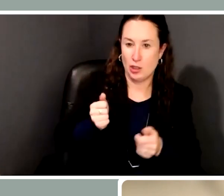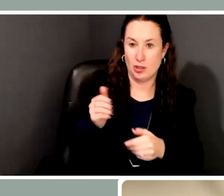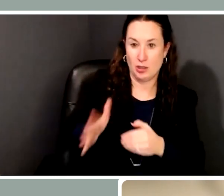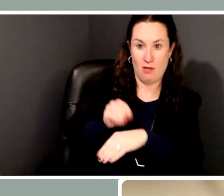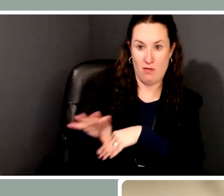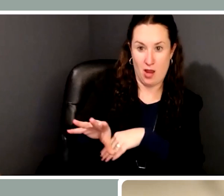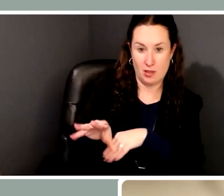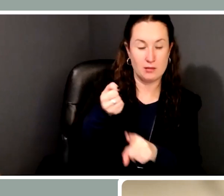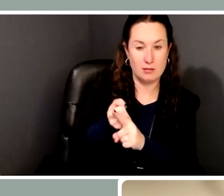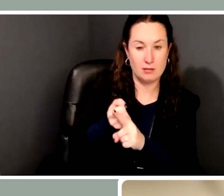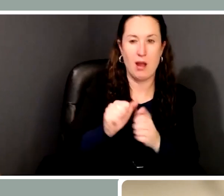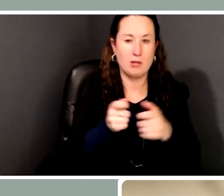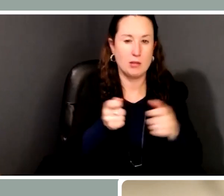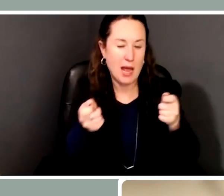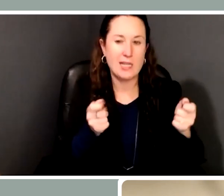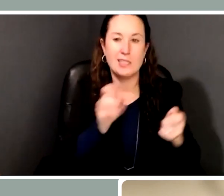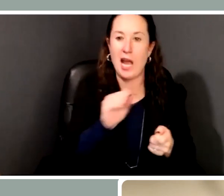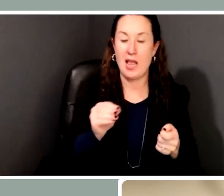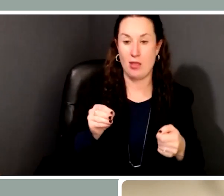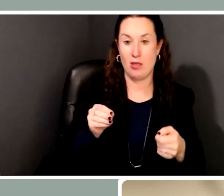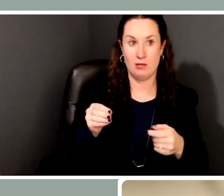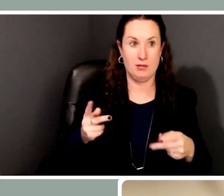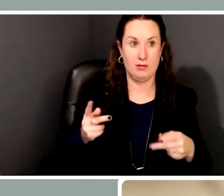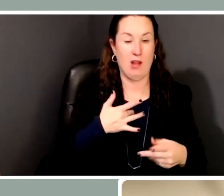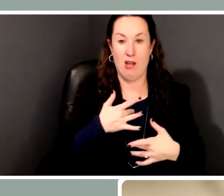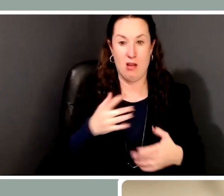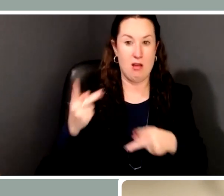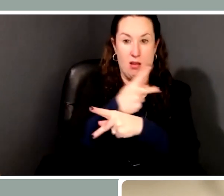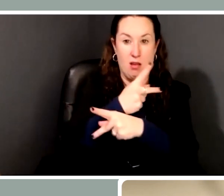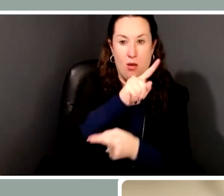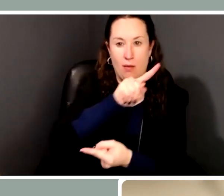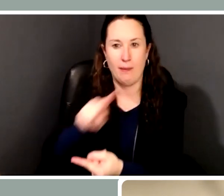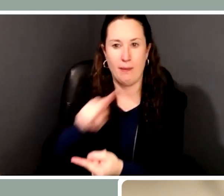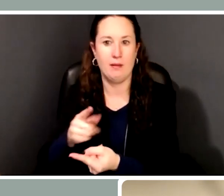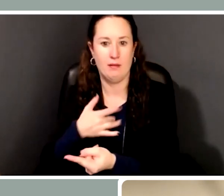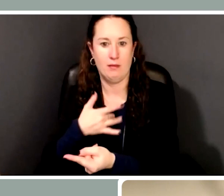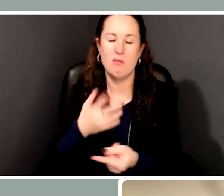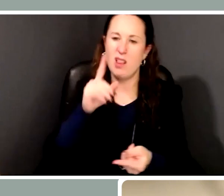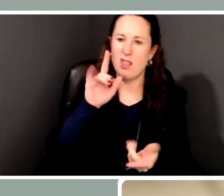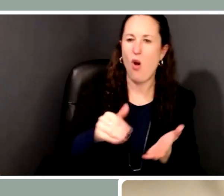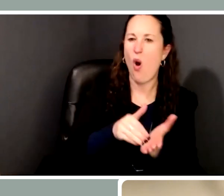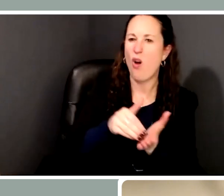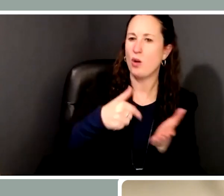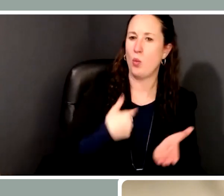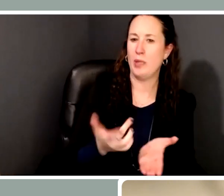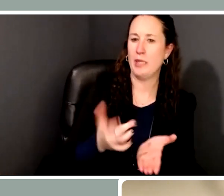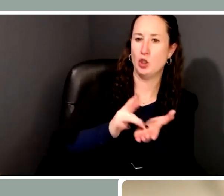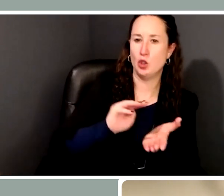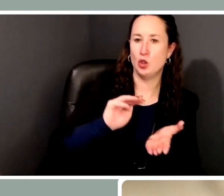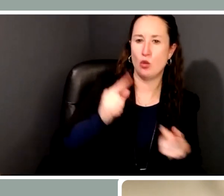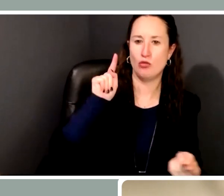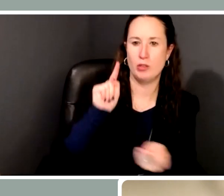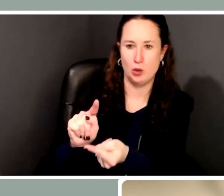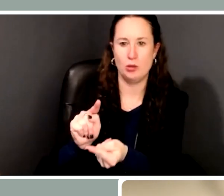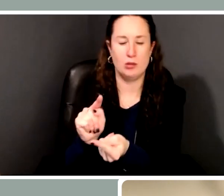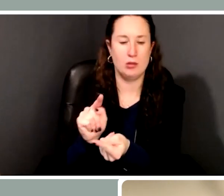can manage them and diminish the side effects as much as possible. But we often dose reduce drugs. And there's this whole movement at the FDA,